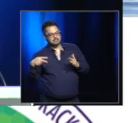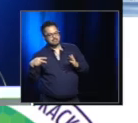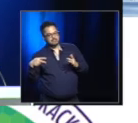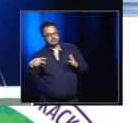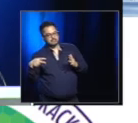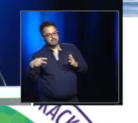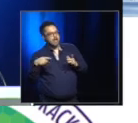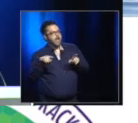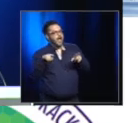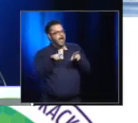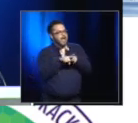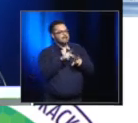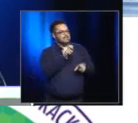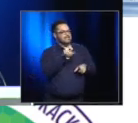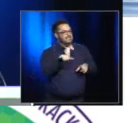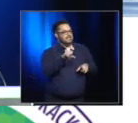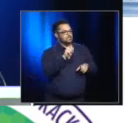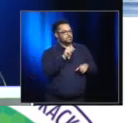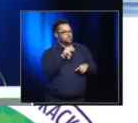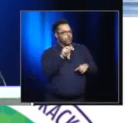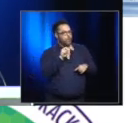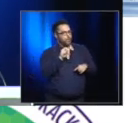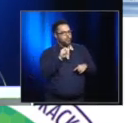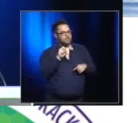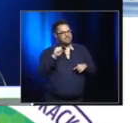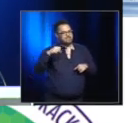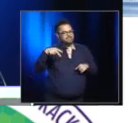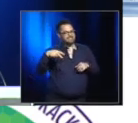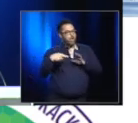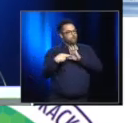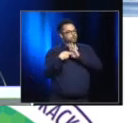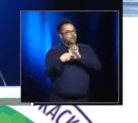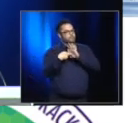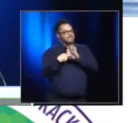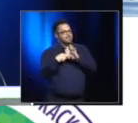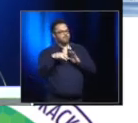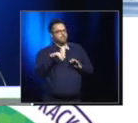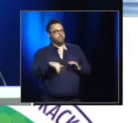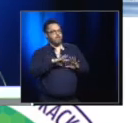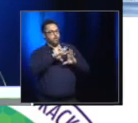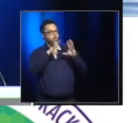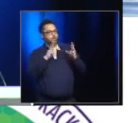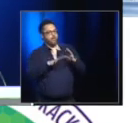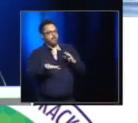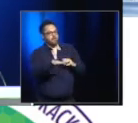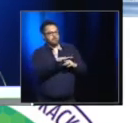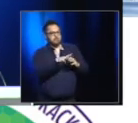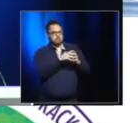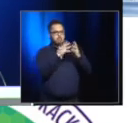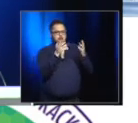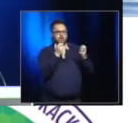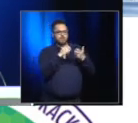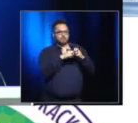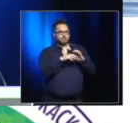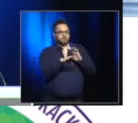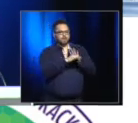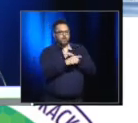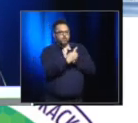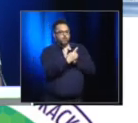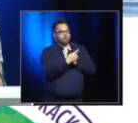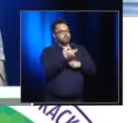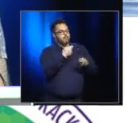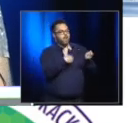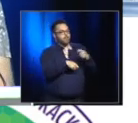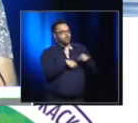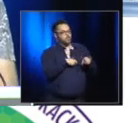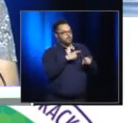using it like a keystone species as a representative for this kind of work, but it really has a lot of problems. An alternative approach is to